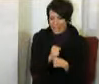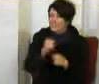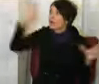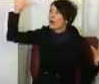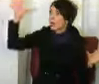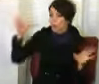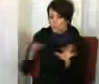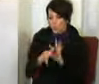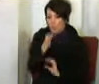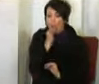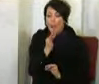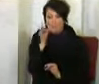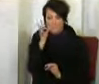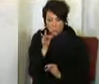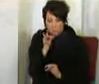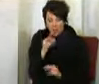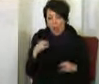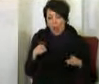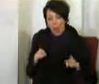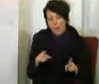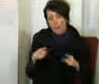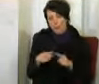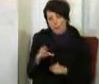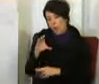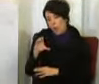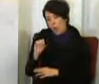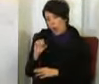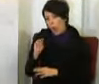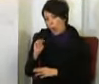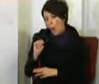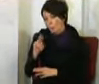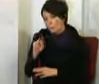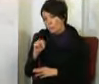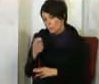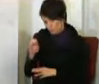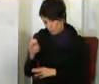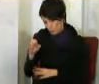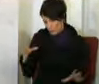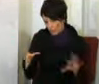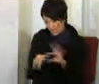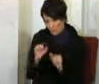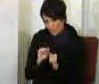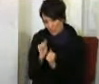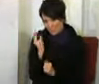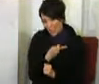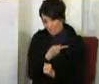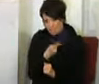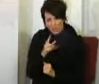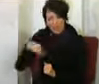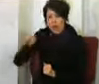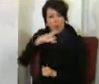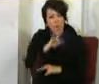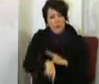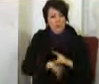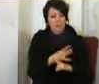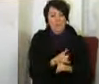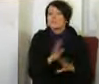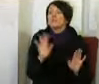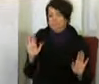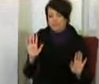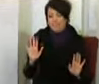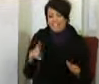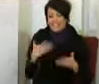an opportunity for you to commune with us and people around the world. At Metropolitan Community